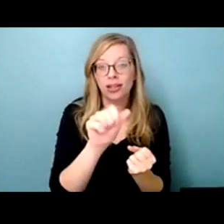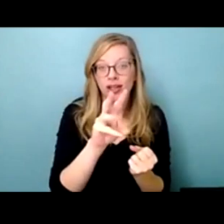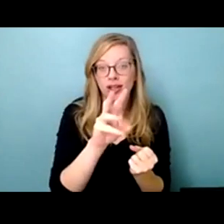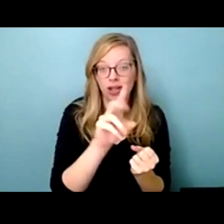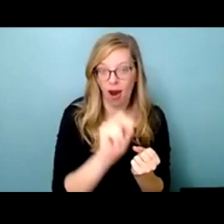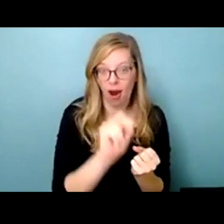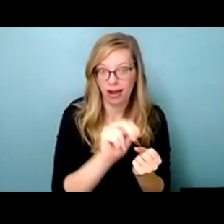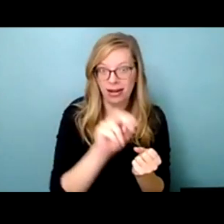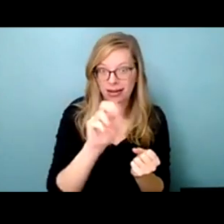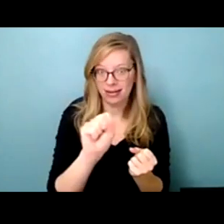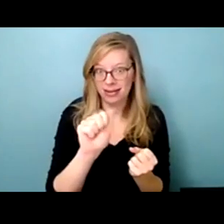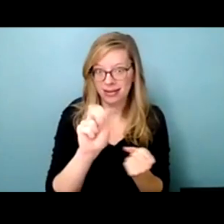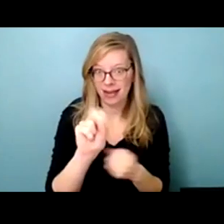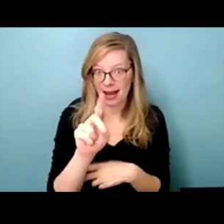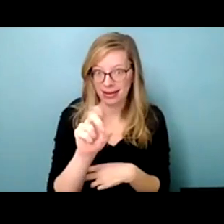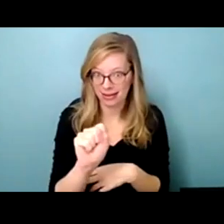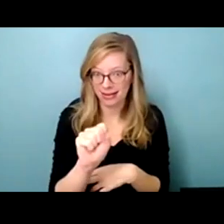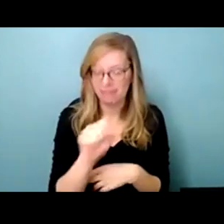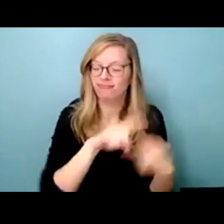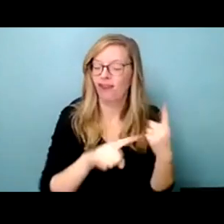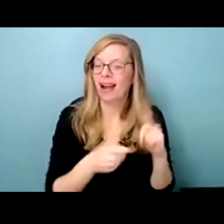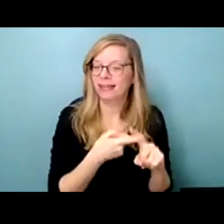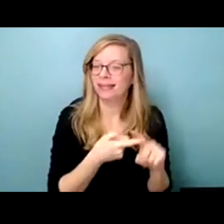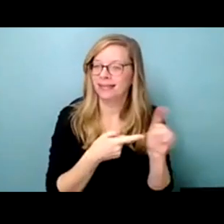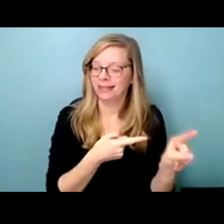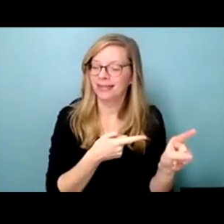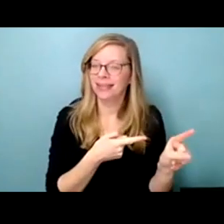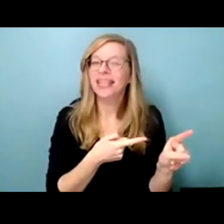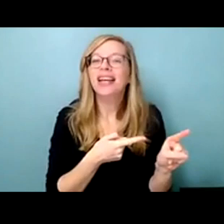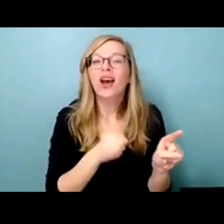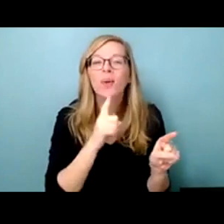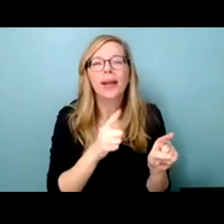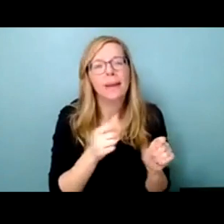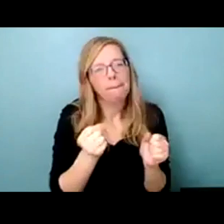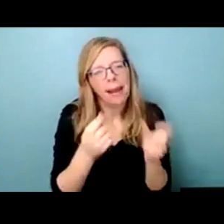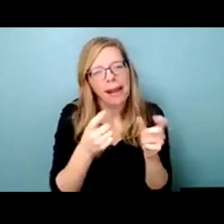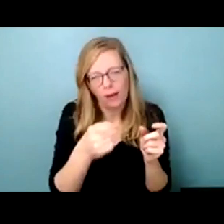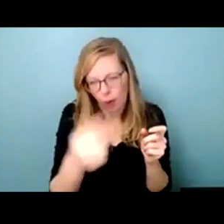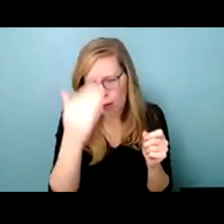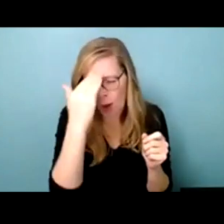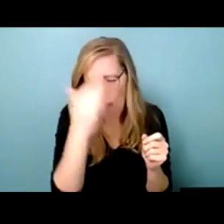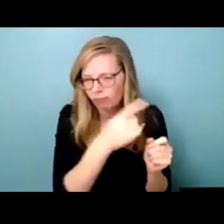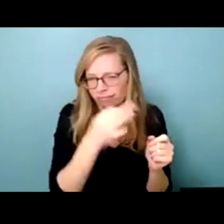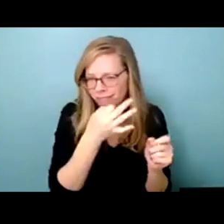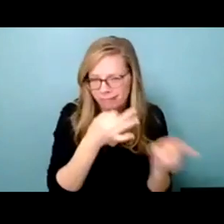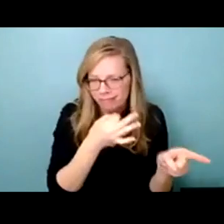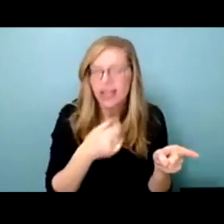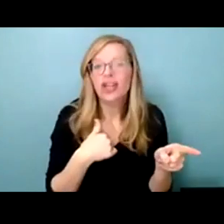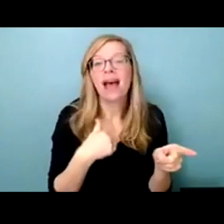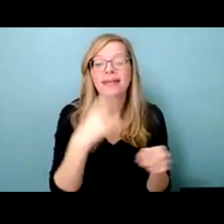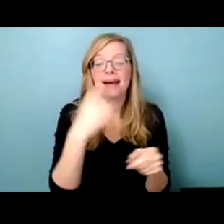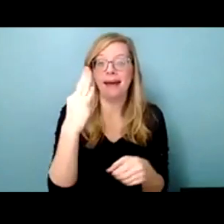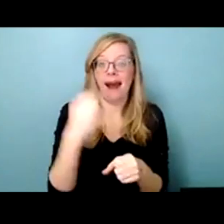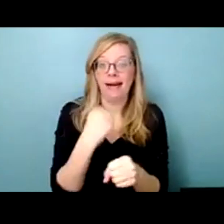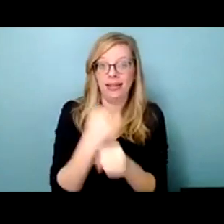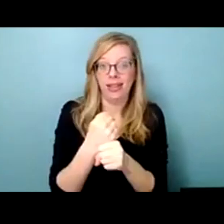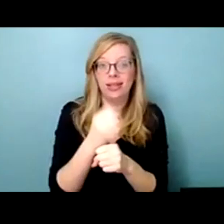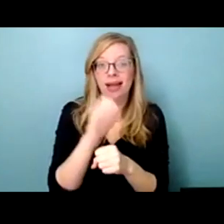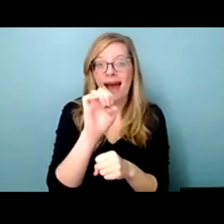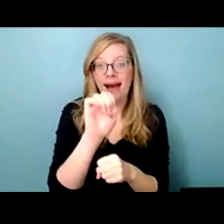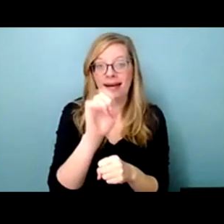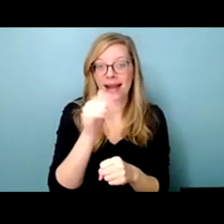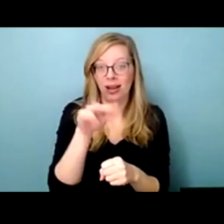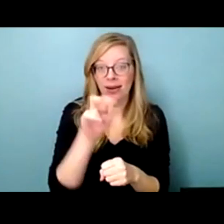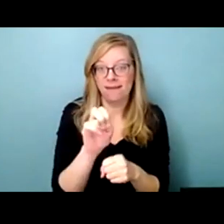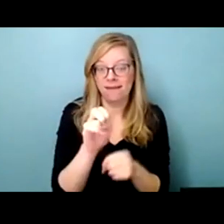our moderator, a friend of mine and a pro that many of you will know. Dawn has 9 years of executive management